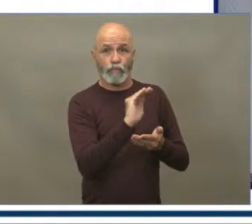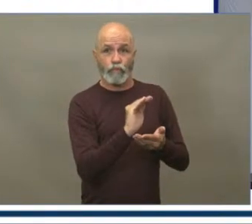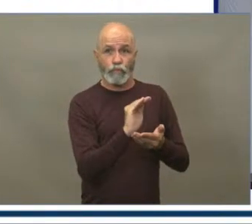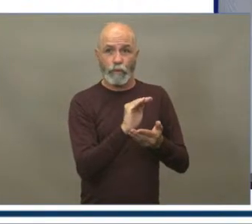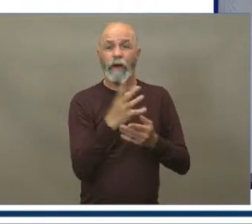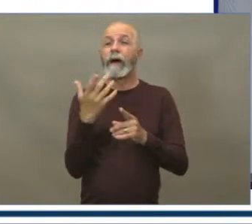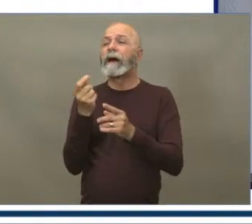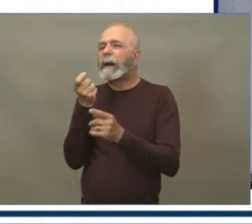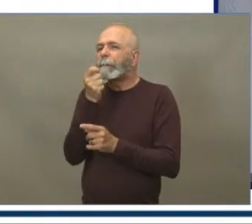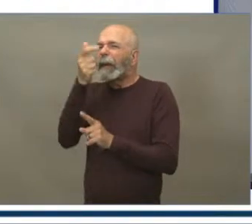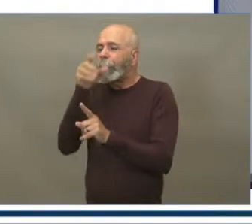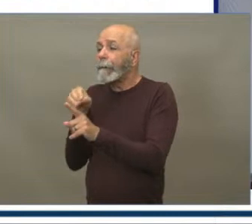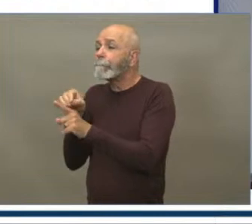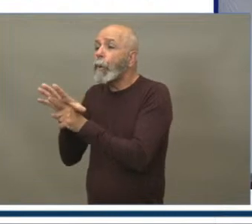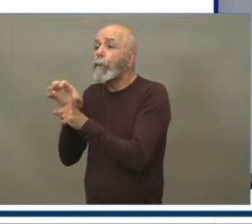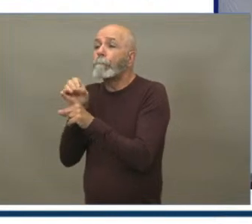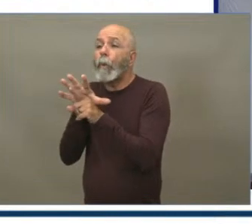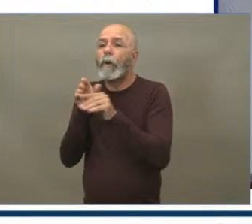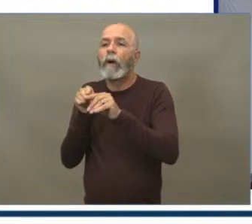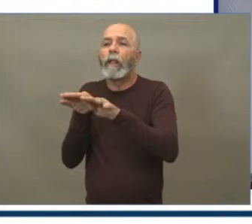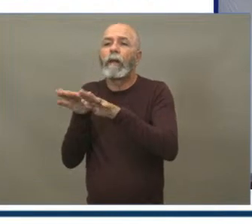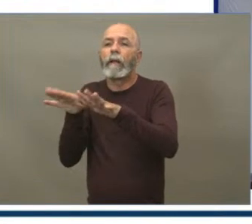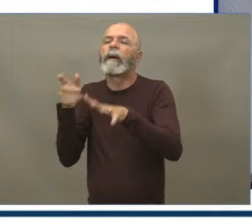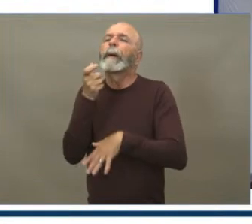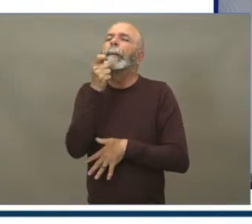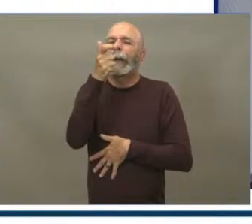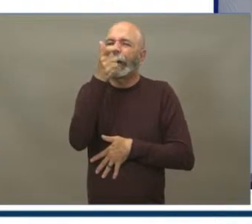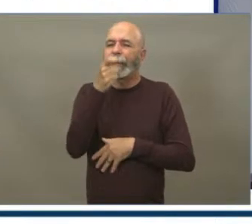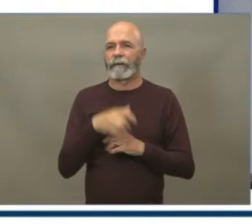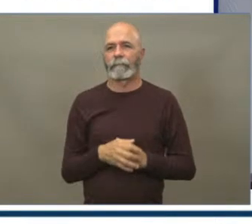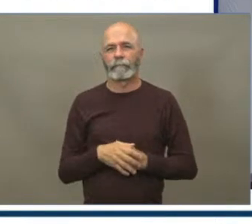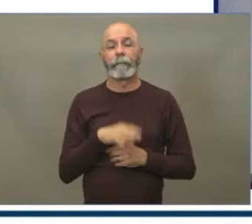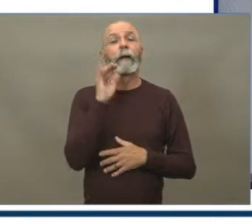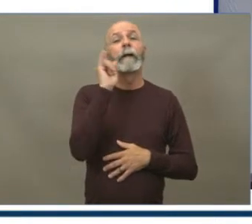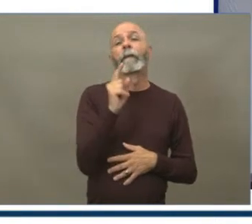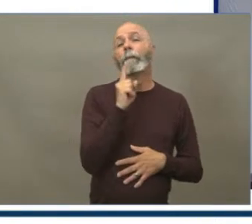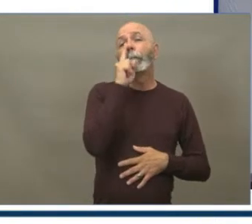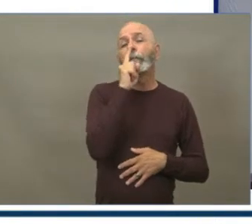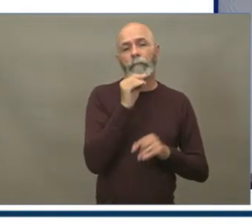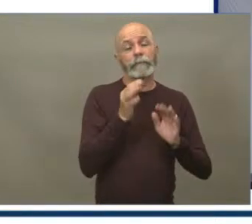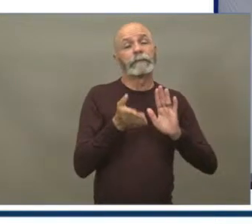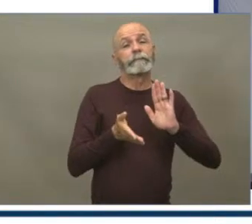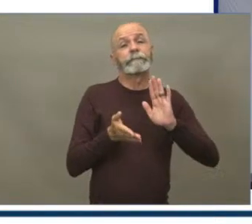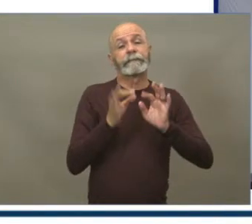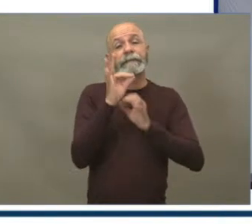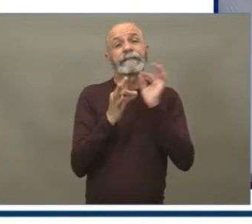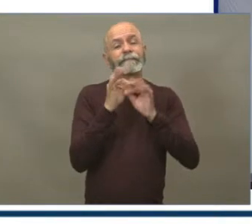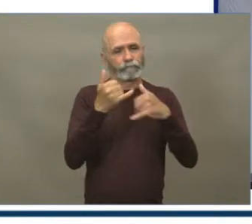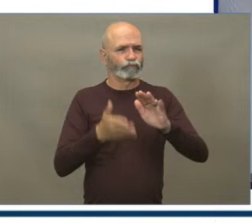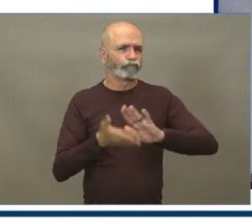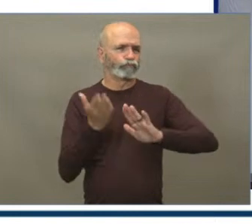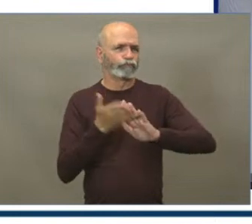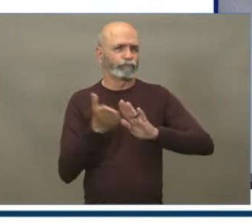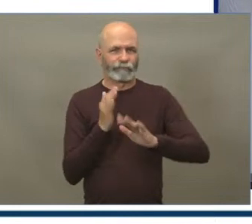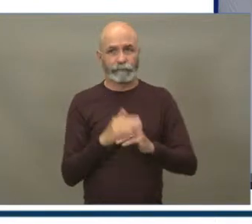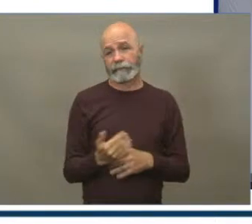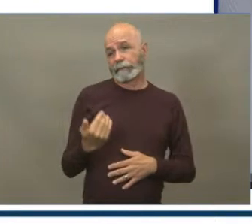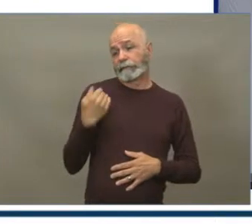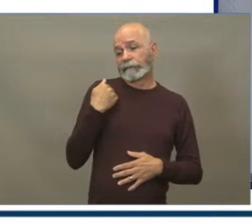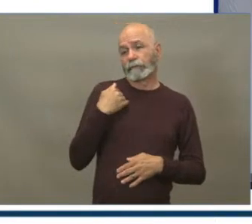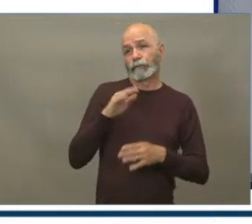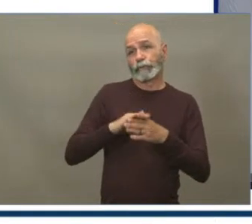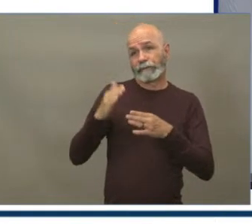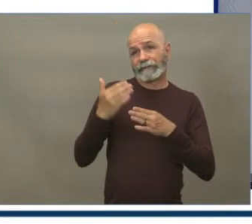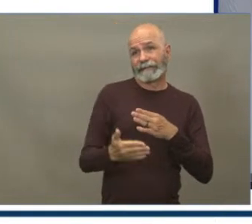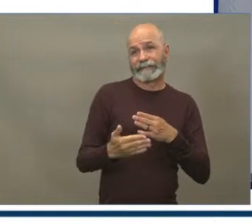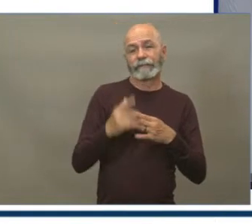the cases are coming down. The testing we're doing continues, and I saw it myself. Like I said, I went on the weekend to the Canada Game Centre.